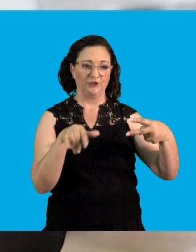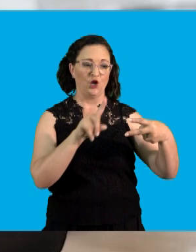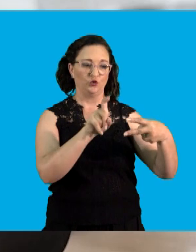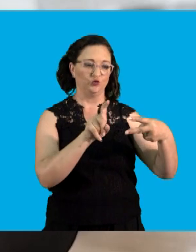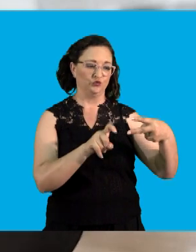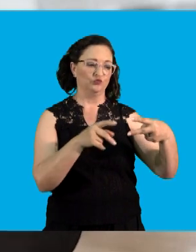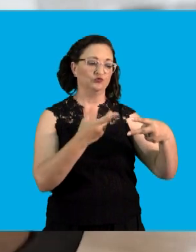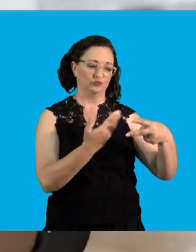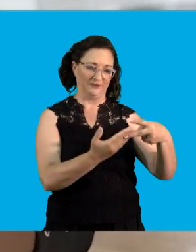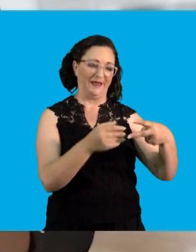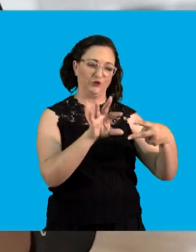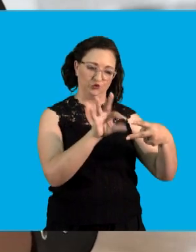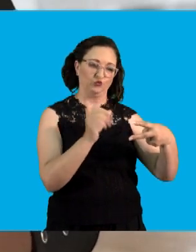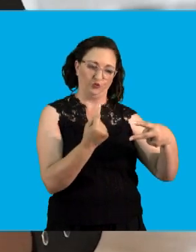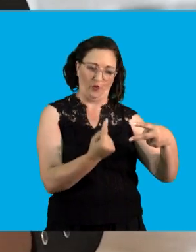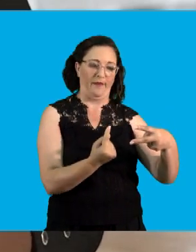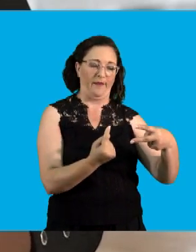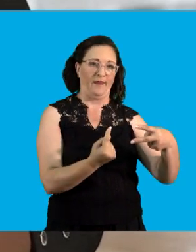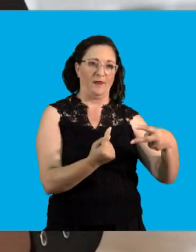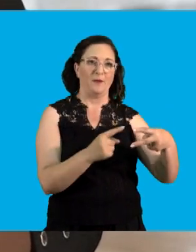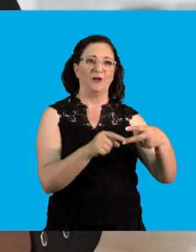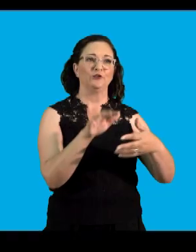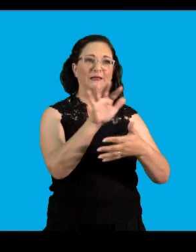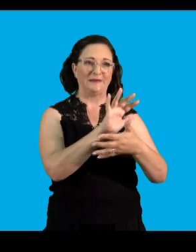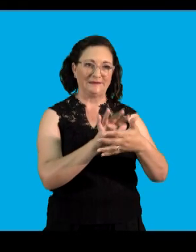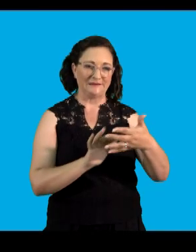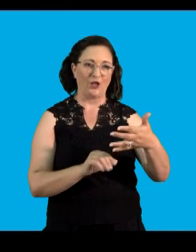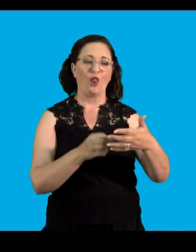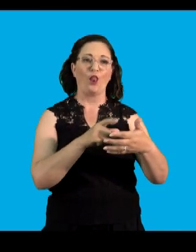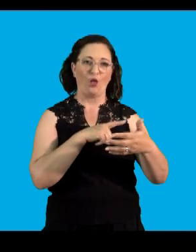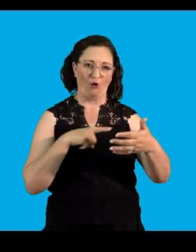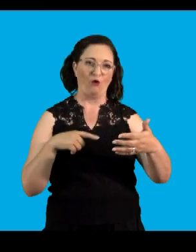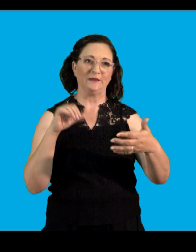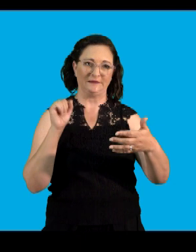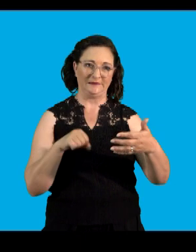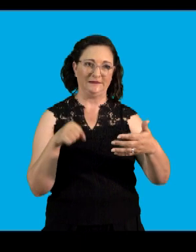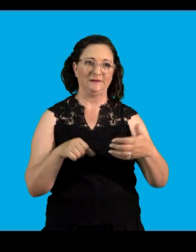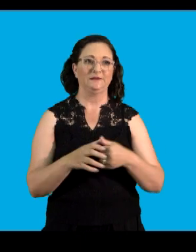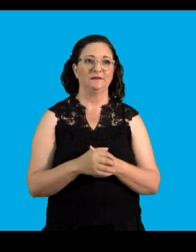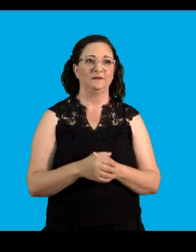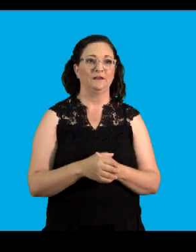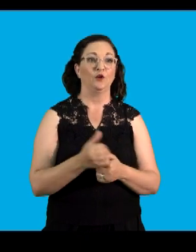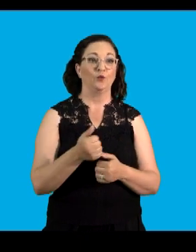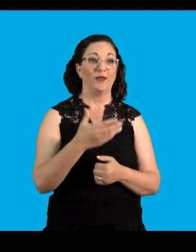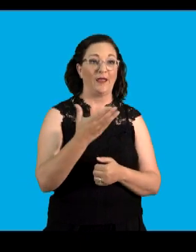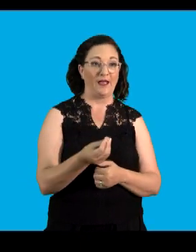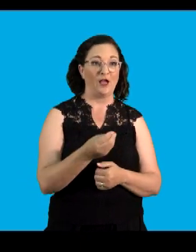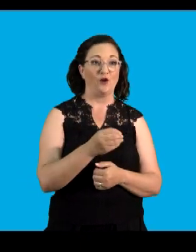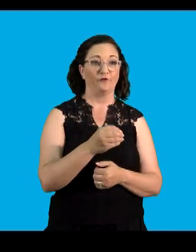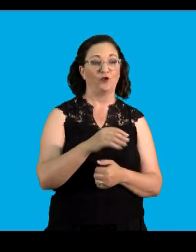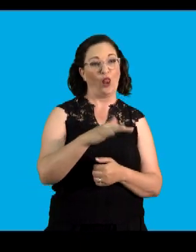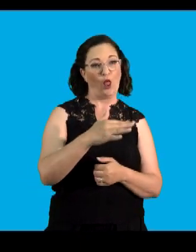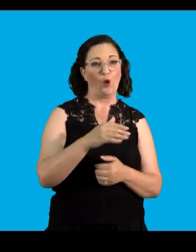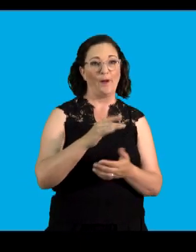any one of the 2. So these are longer essay type questions. There's lower, middle, and higher